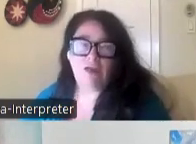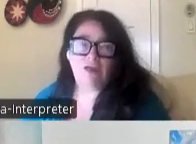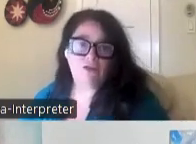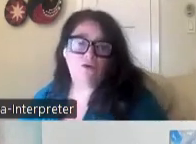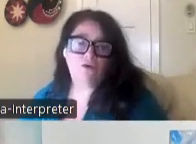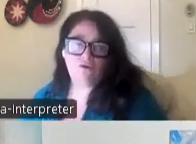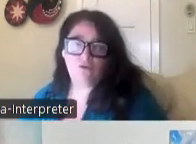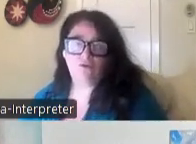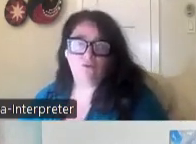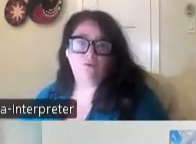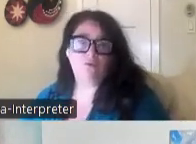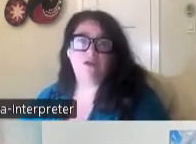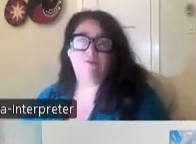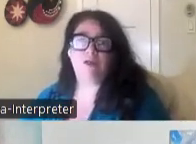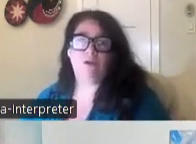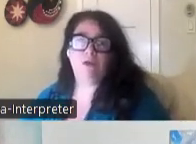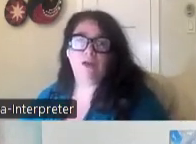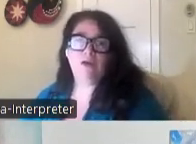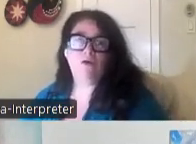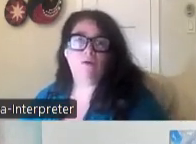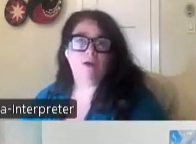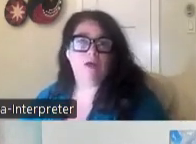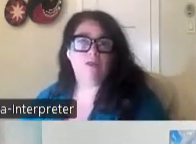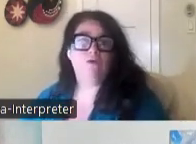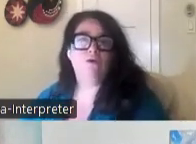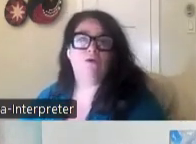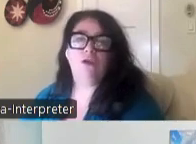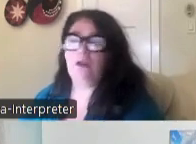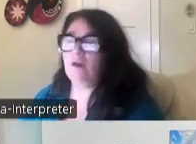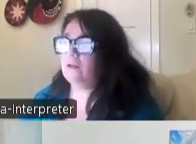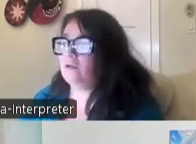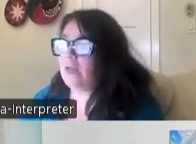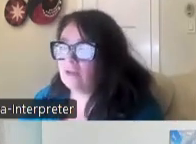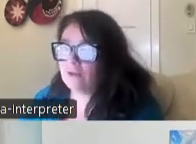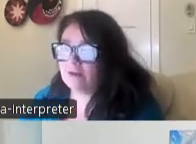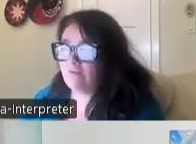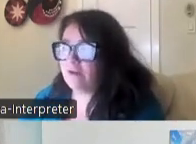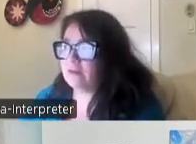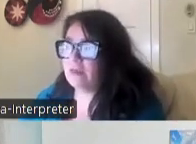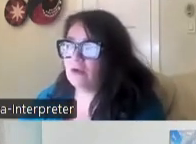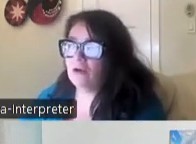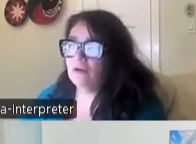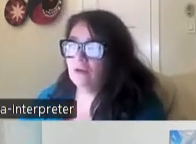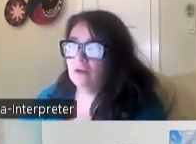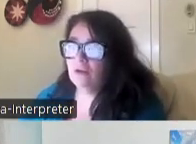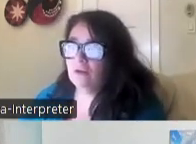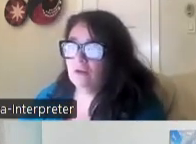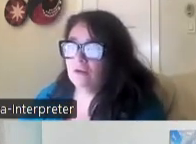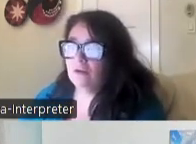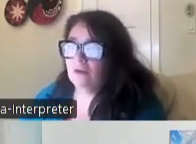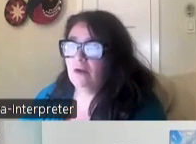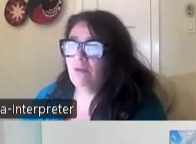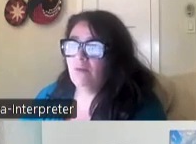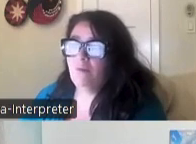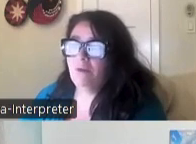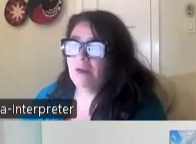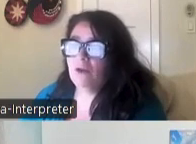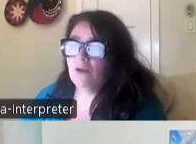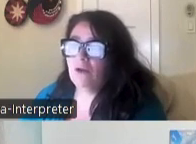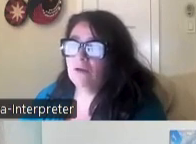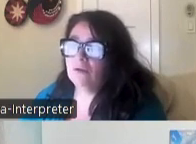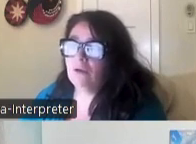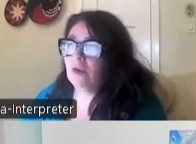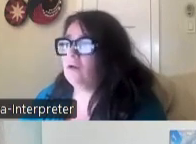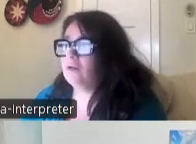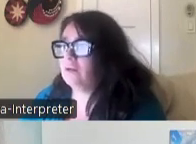and then here is how much San Francisco County below has warmed over the same period at the same time of year. And of course,